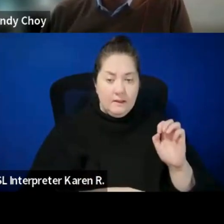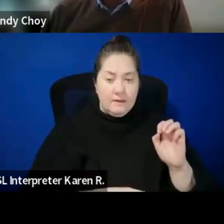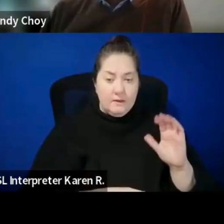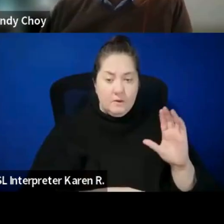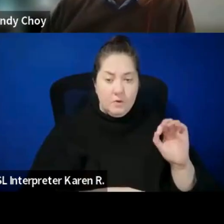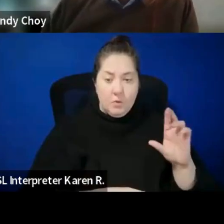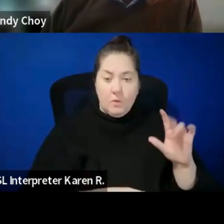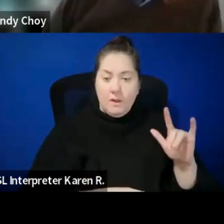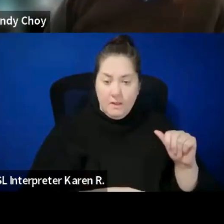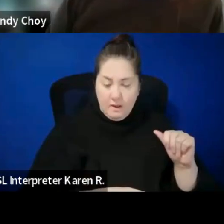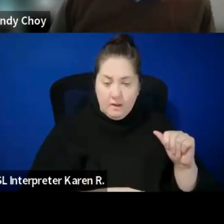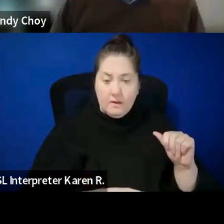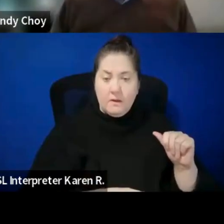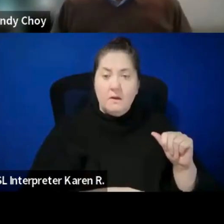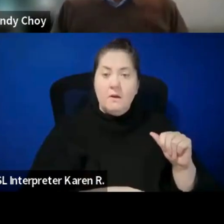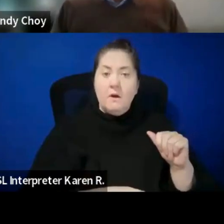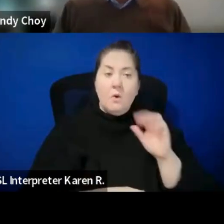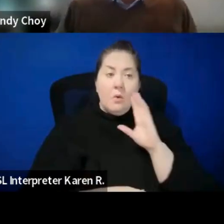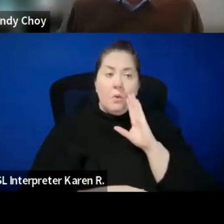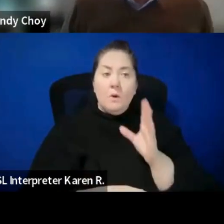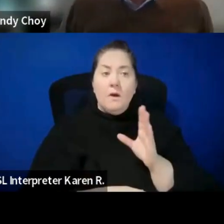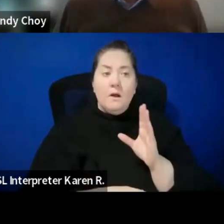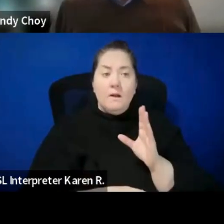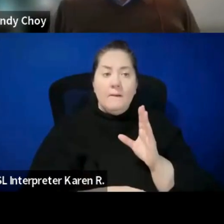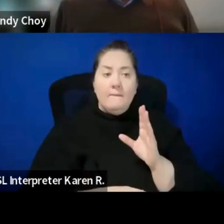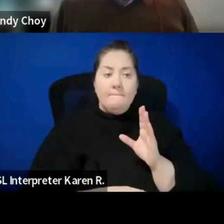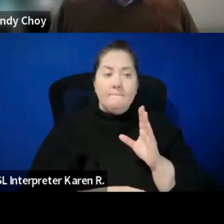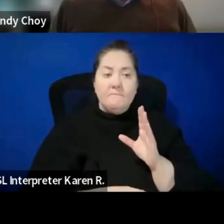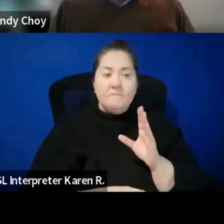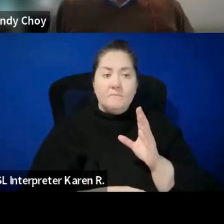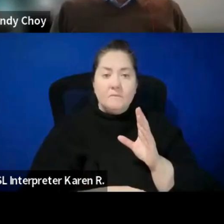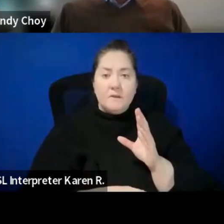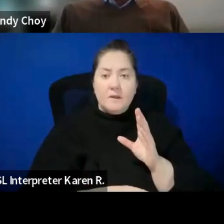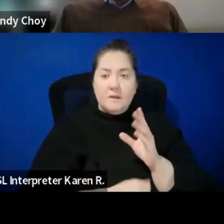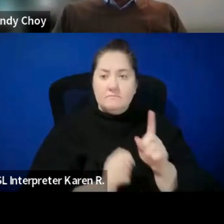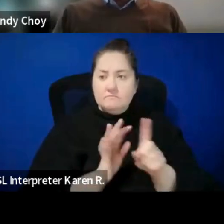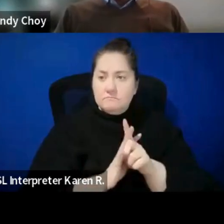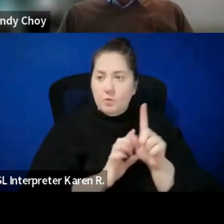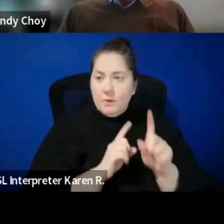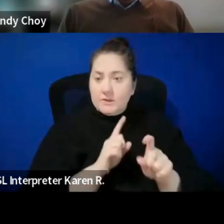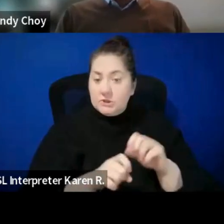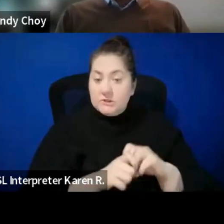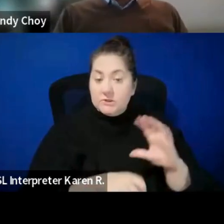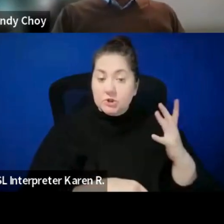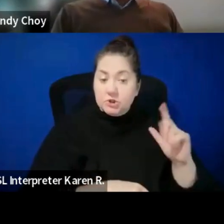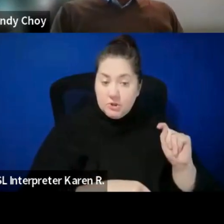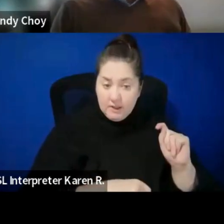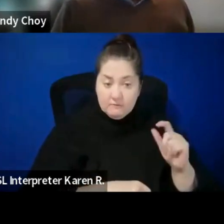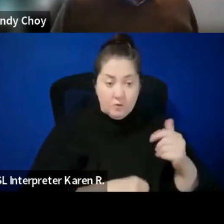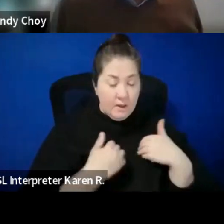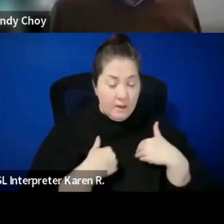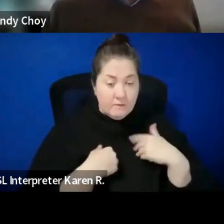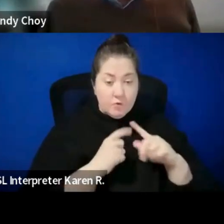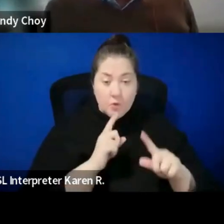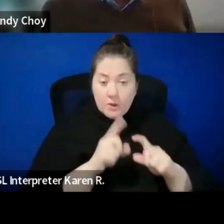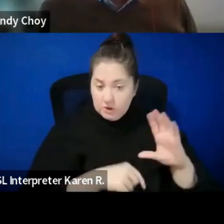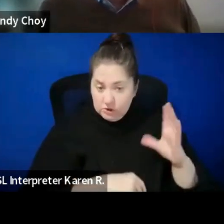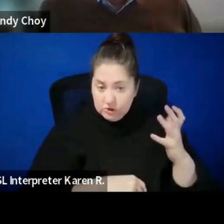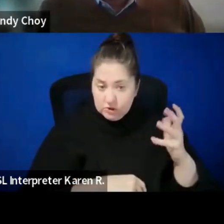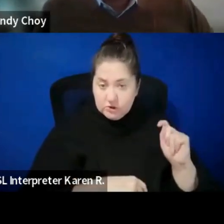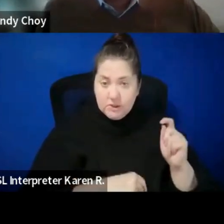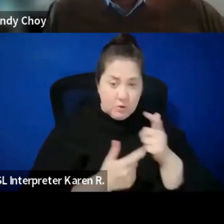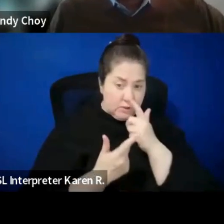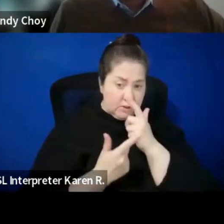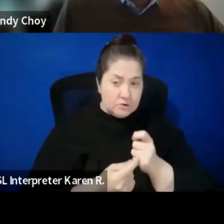on, and she is going to surface some questions that have been put in the chat. If you have questions that you